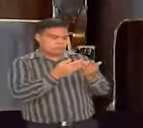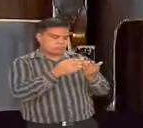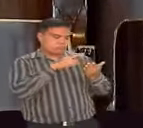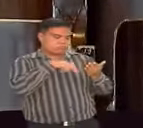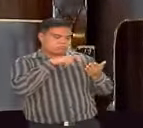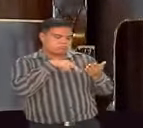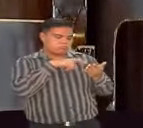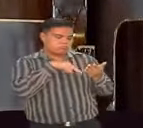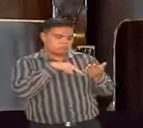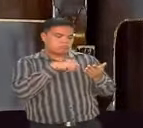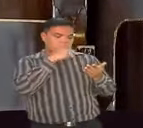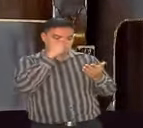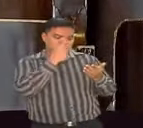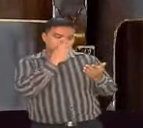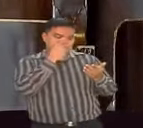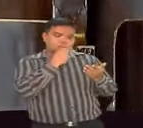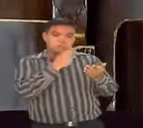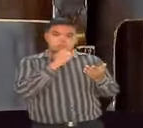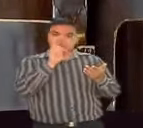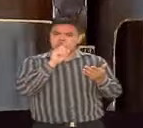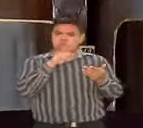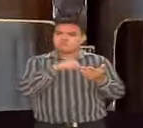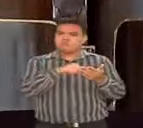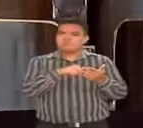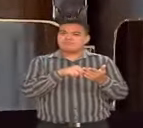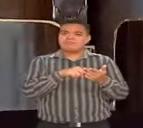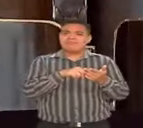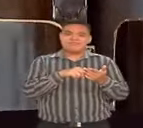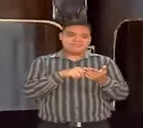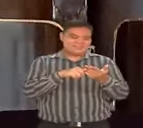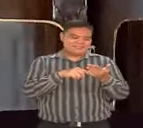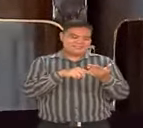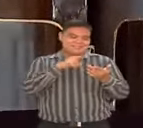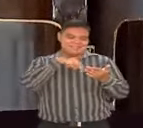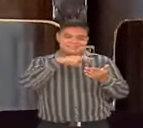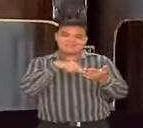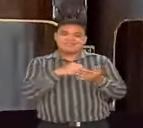sila. Understandest thou what thou readest? Ha?